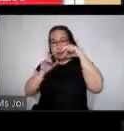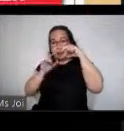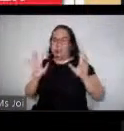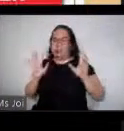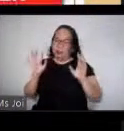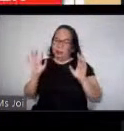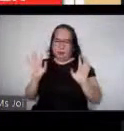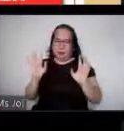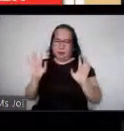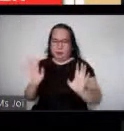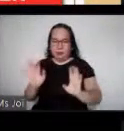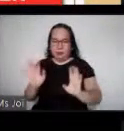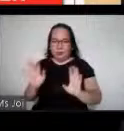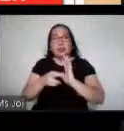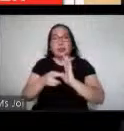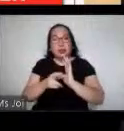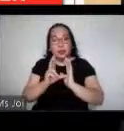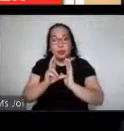So just as a review,